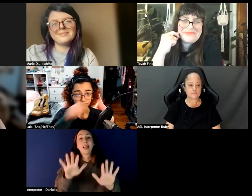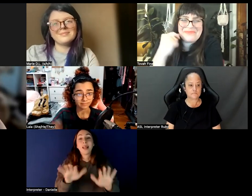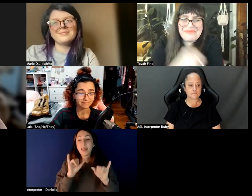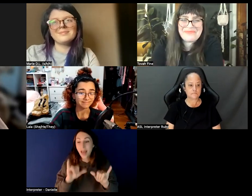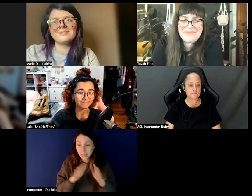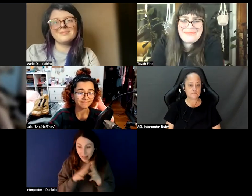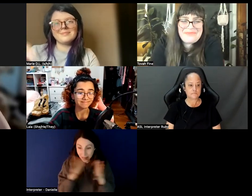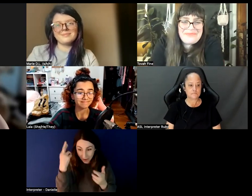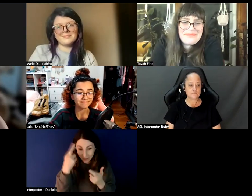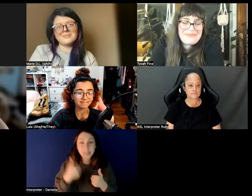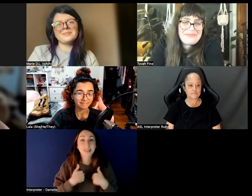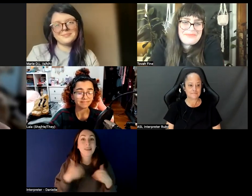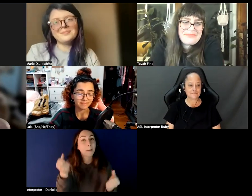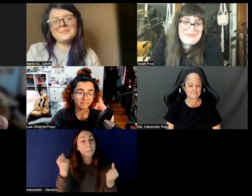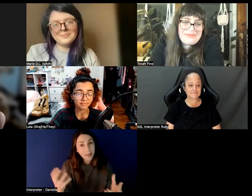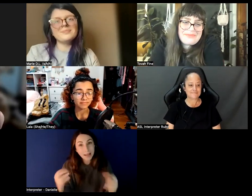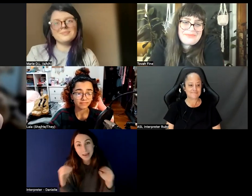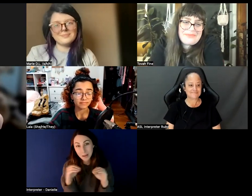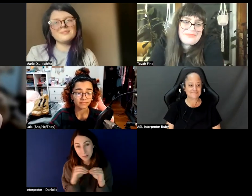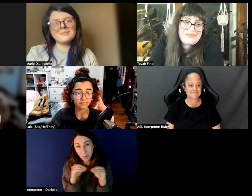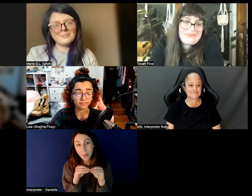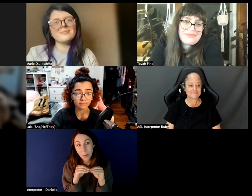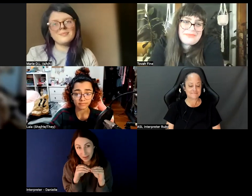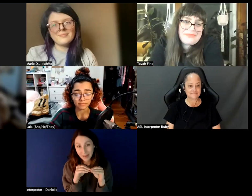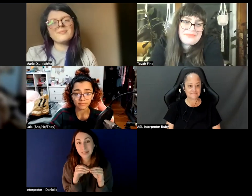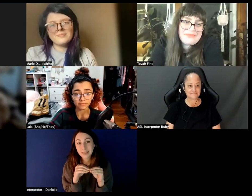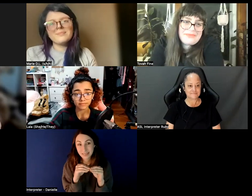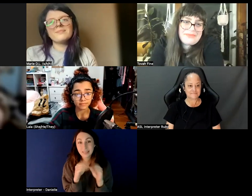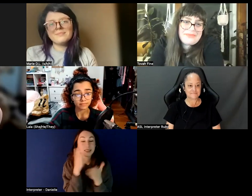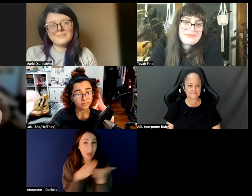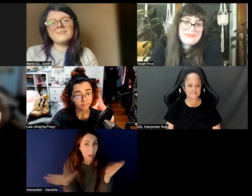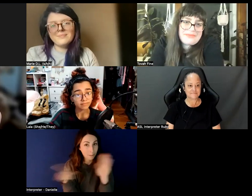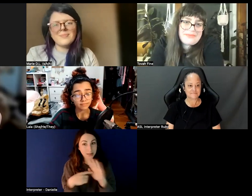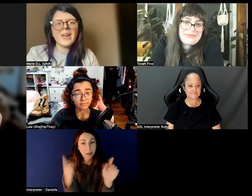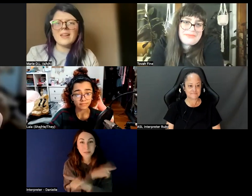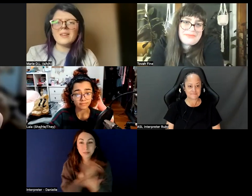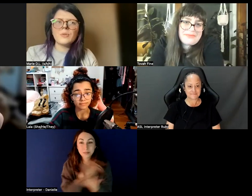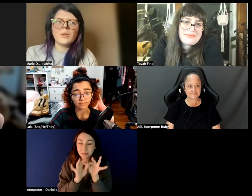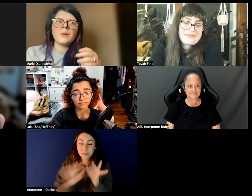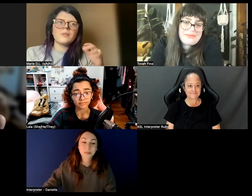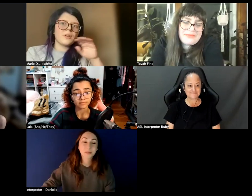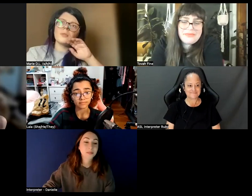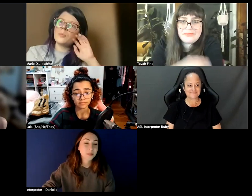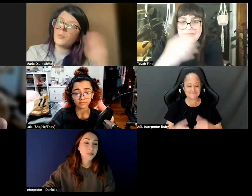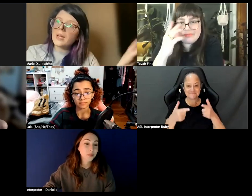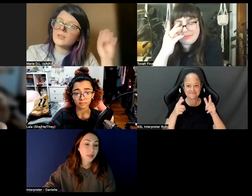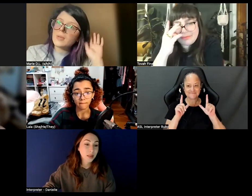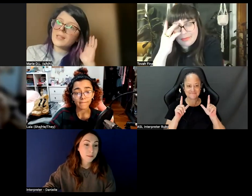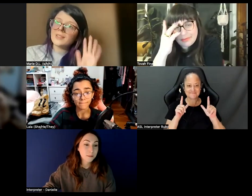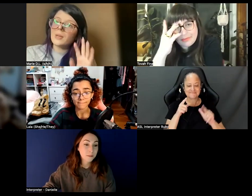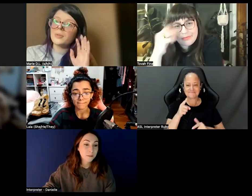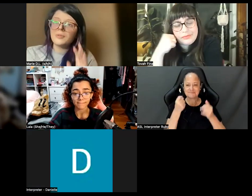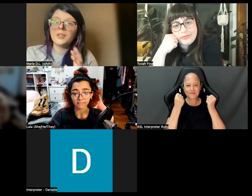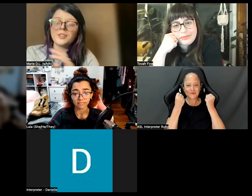of reasons, and there's a lot more, but you know, that gives you some examples. And there's way too